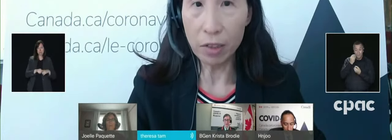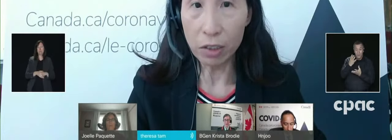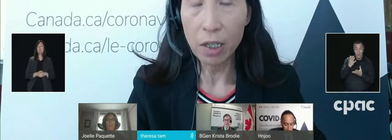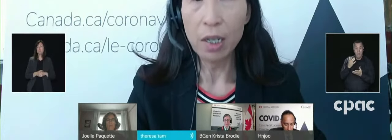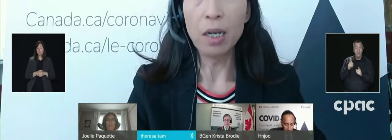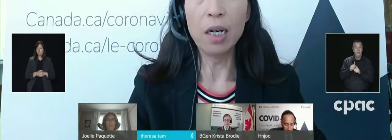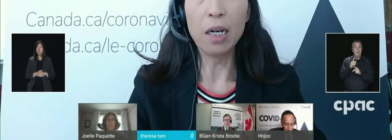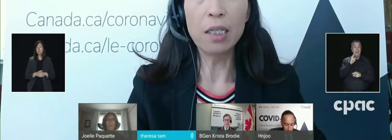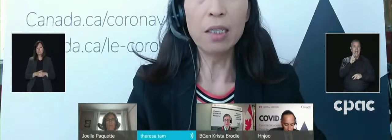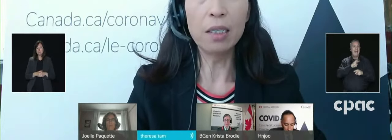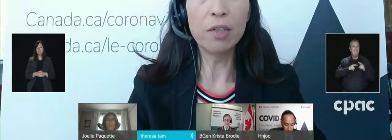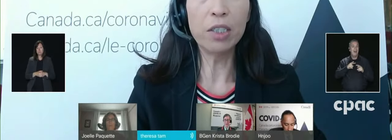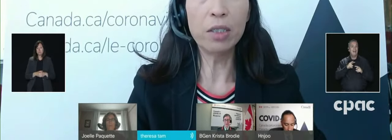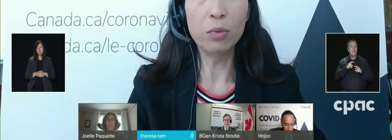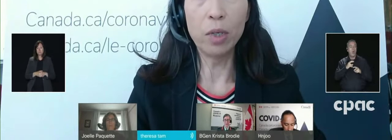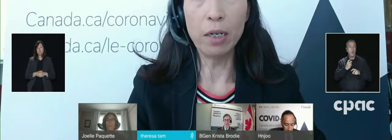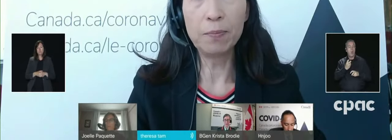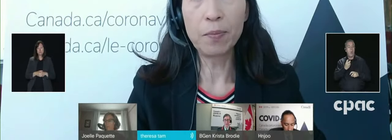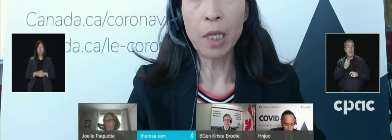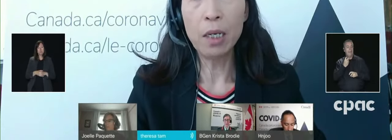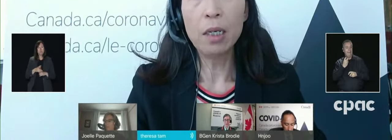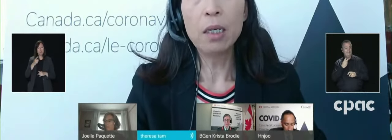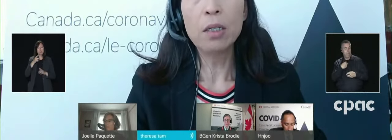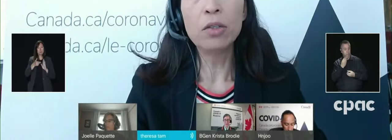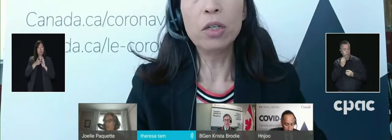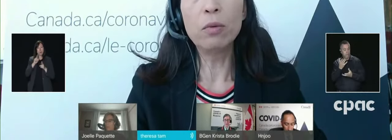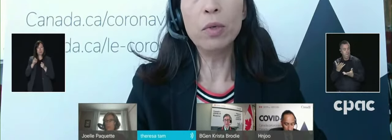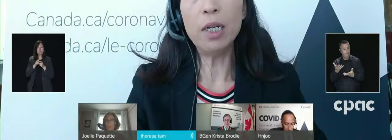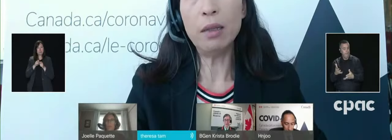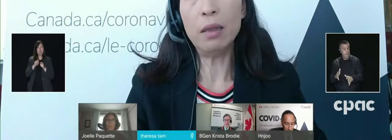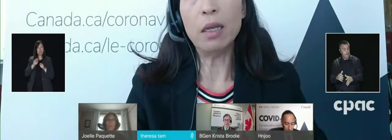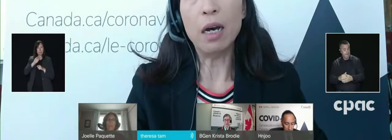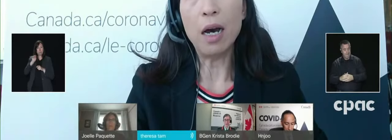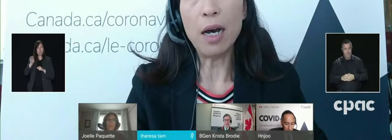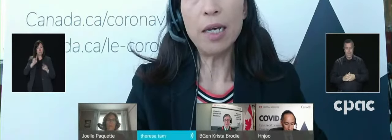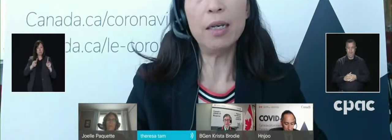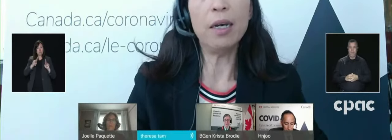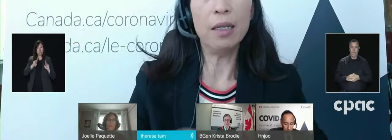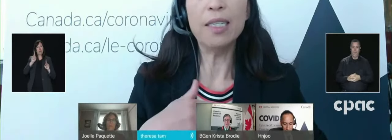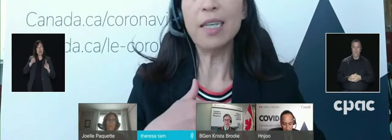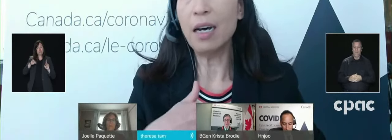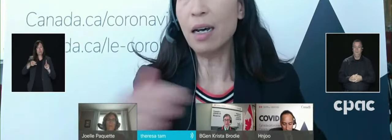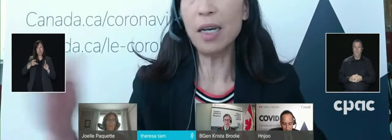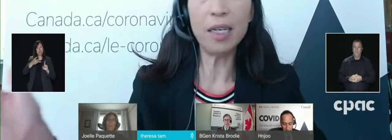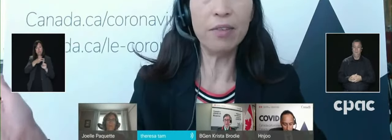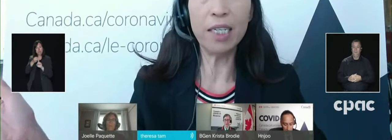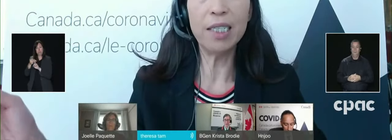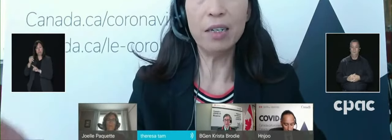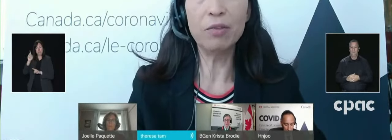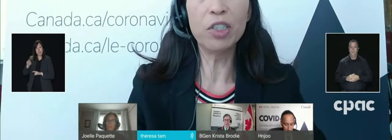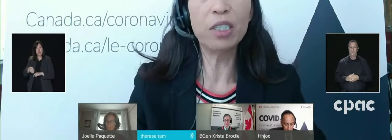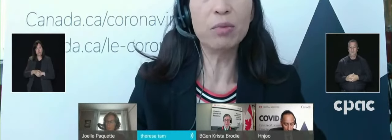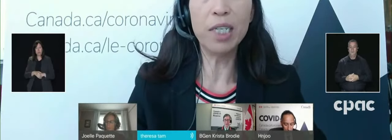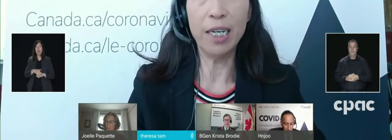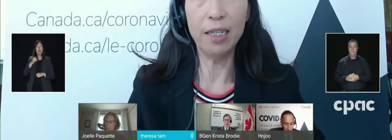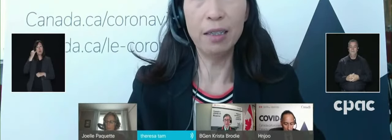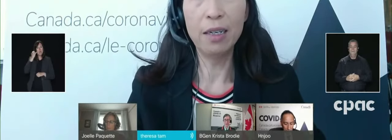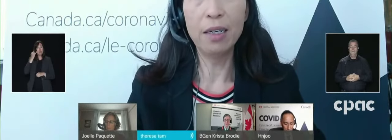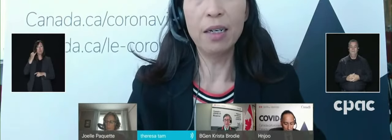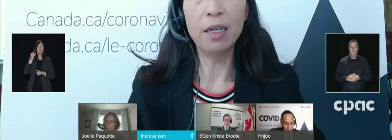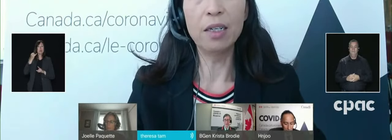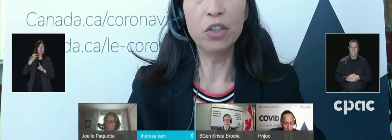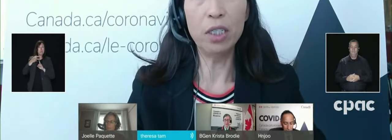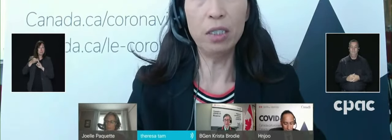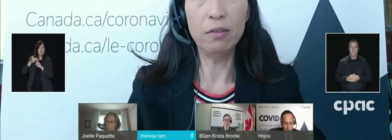population level consideration as well. So with as high a vaccine coverage as we